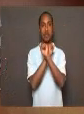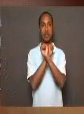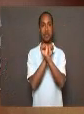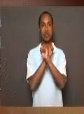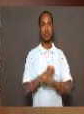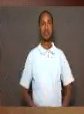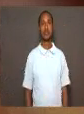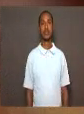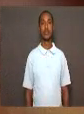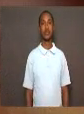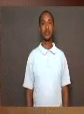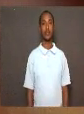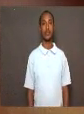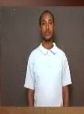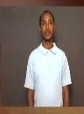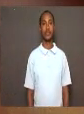Time's up.